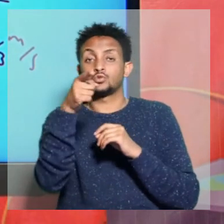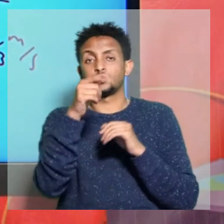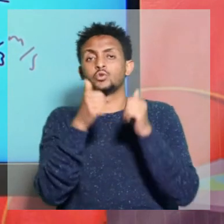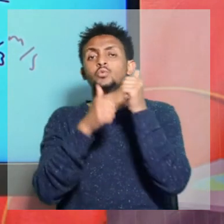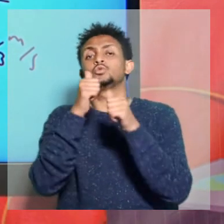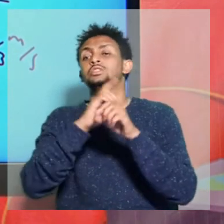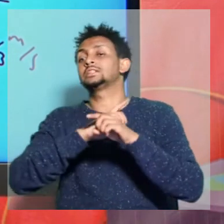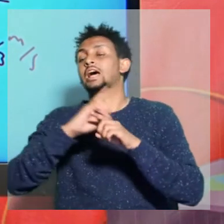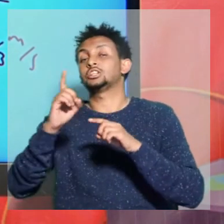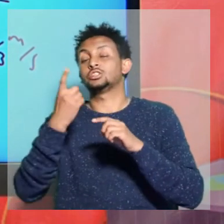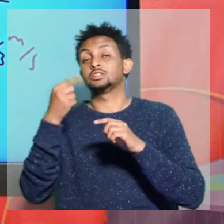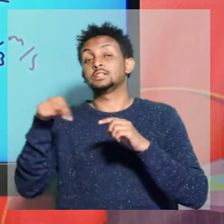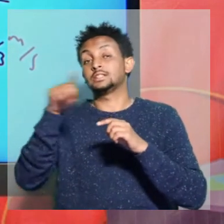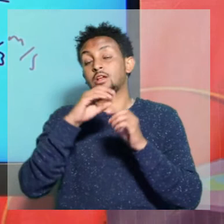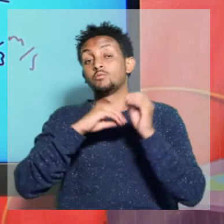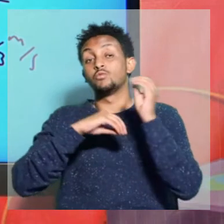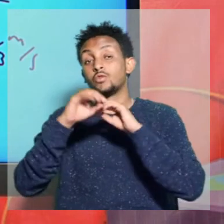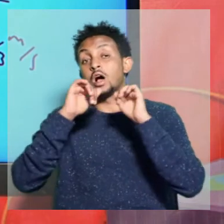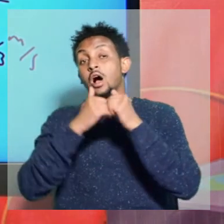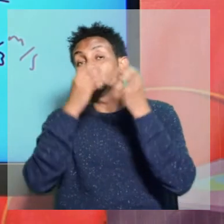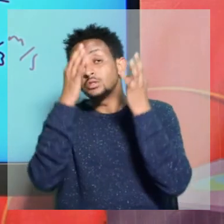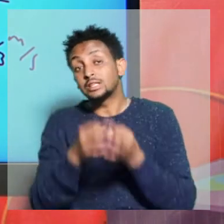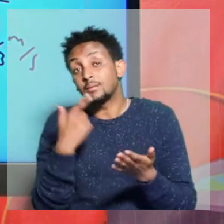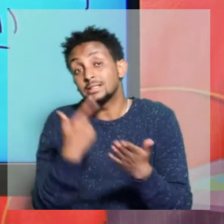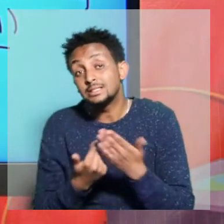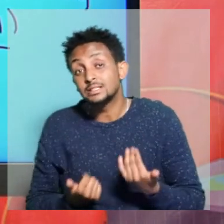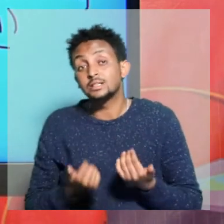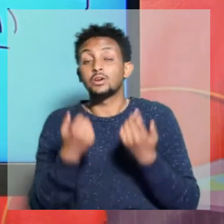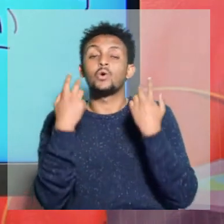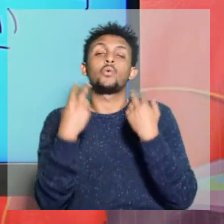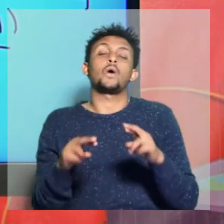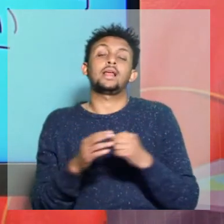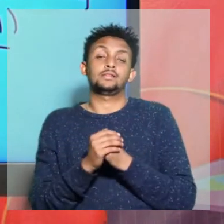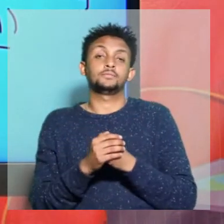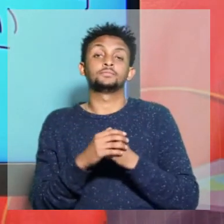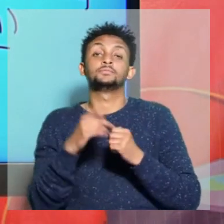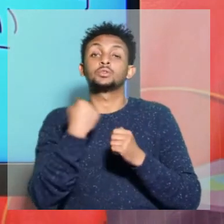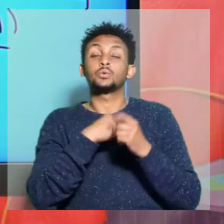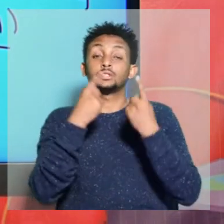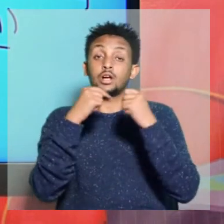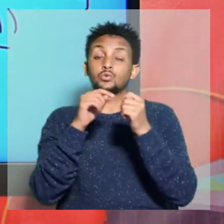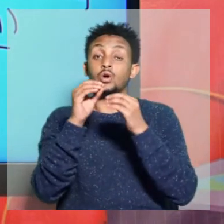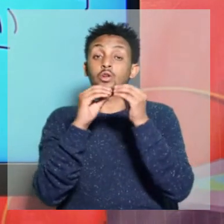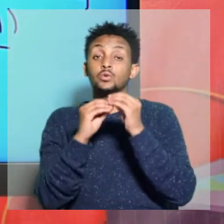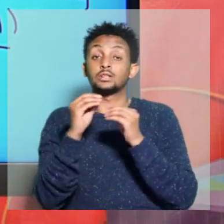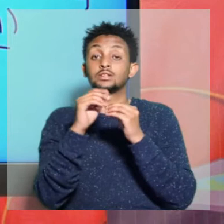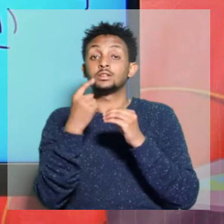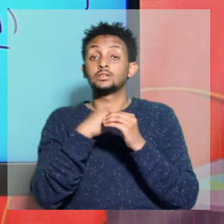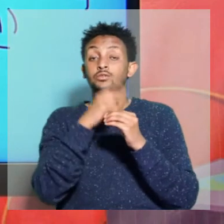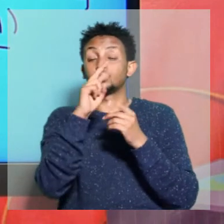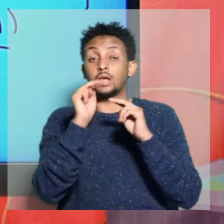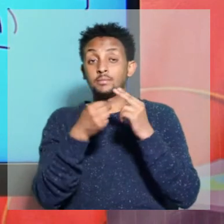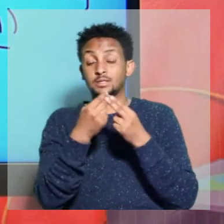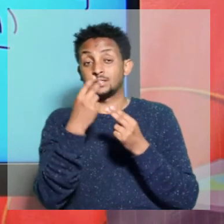which directions are they moving. How do we determine this? Well, when you're trying to calculate this, it tells you 2 times